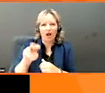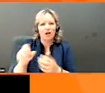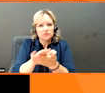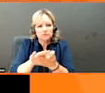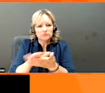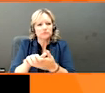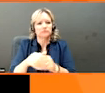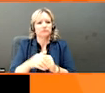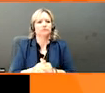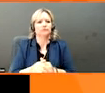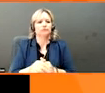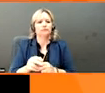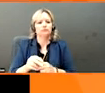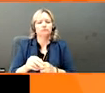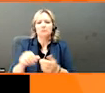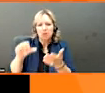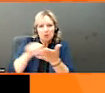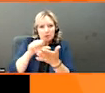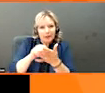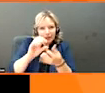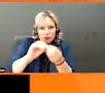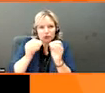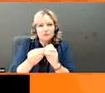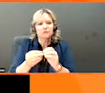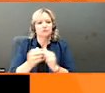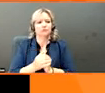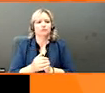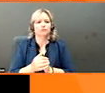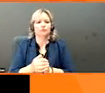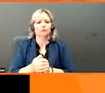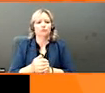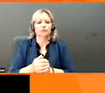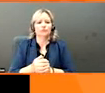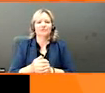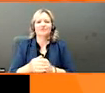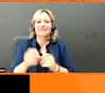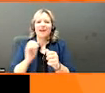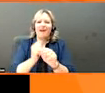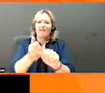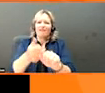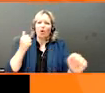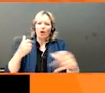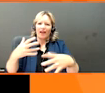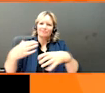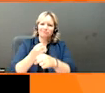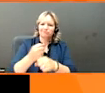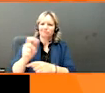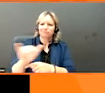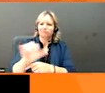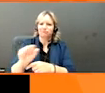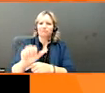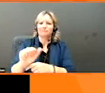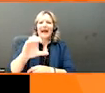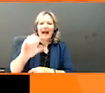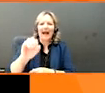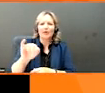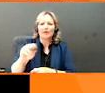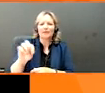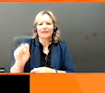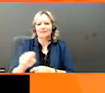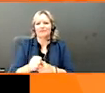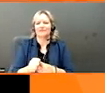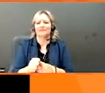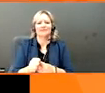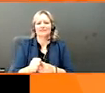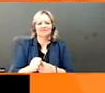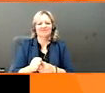no acronyms, no technical jargon. Page numbers are so key if you're printing something, if they have to print something out. In the case